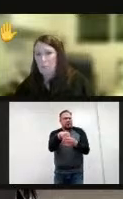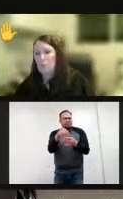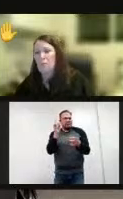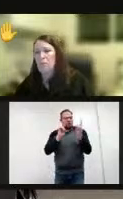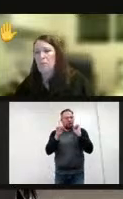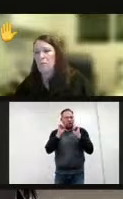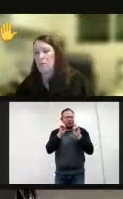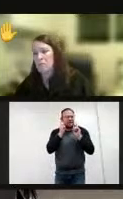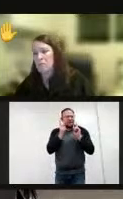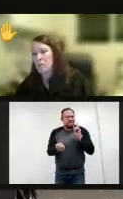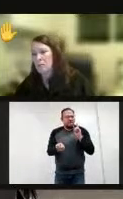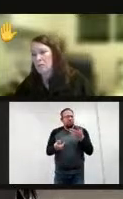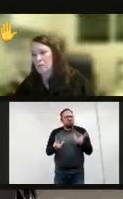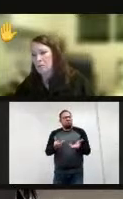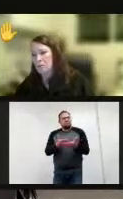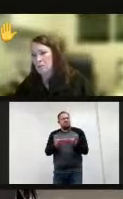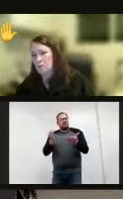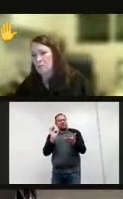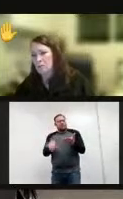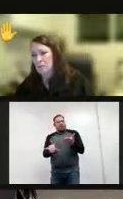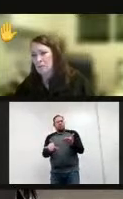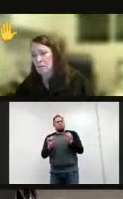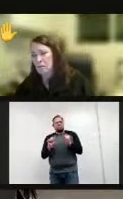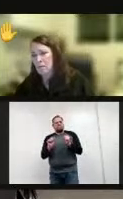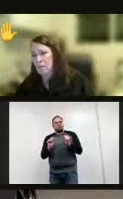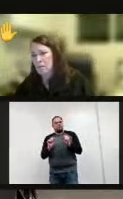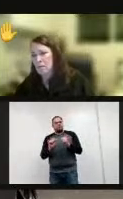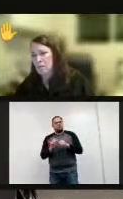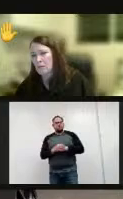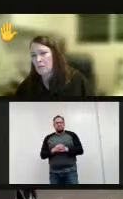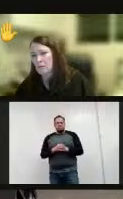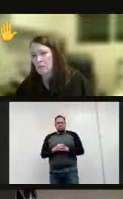seen. So things like that.